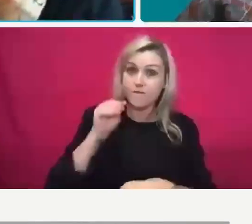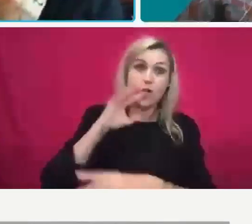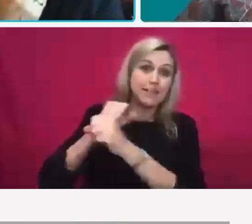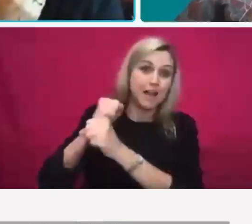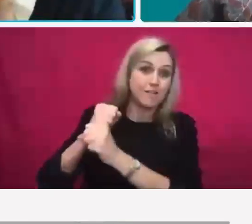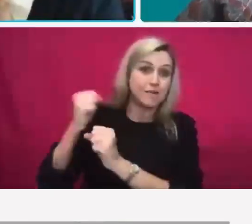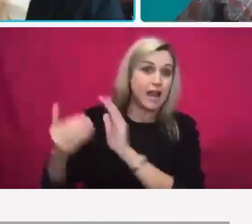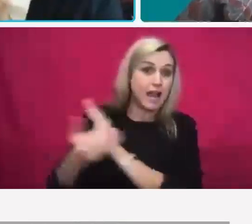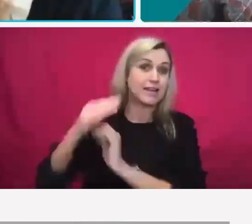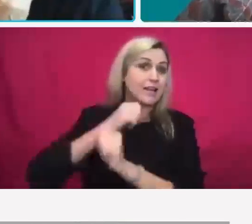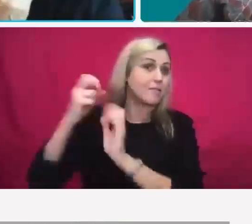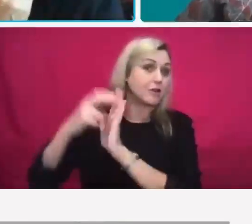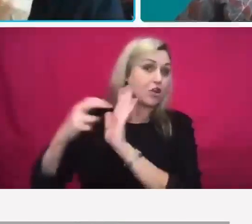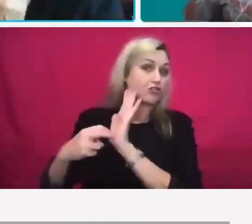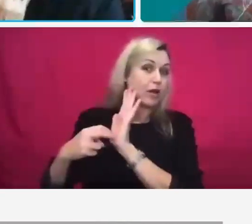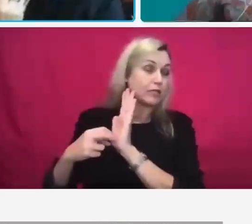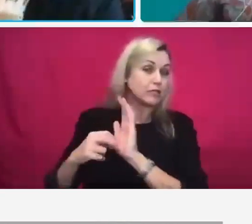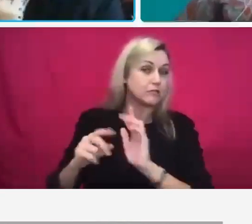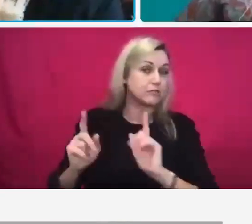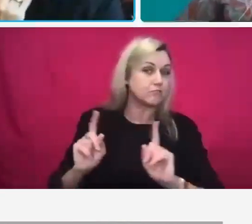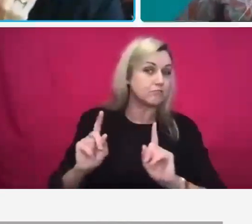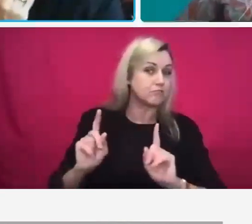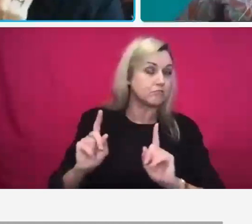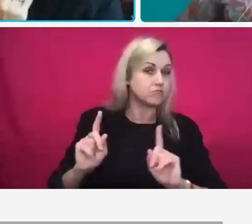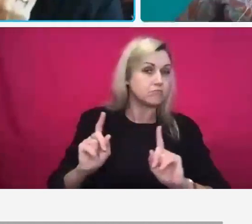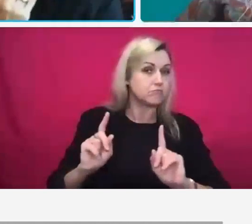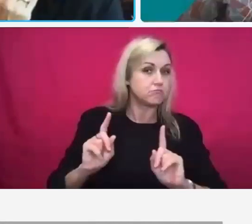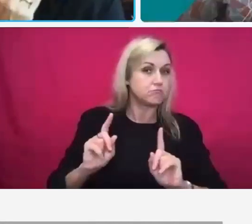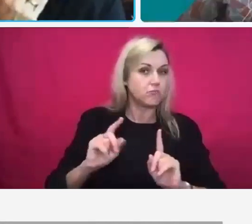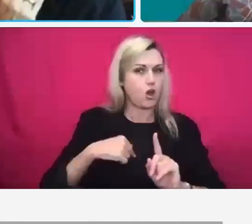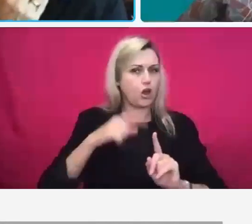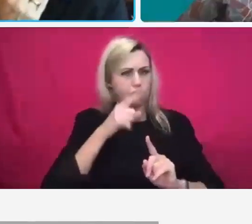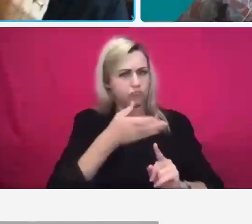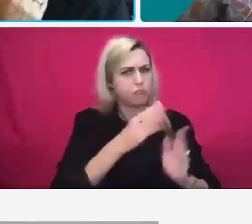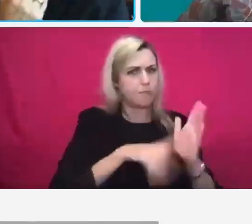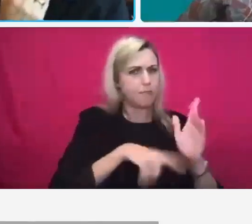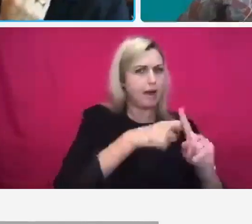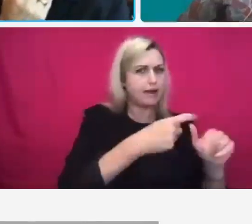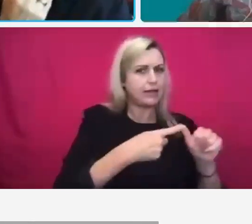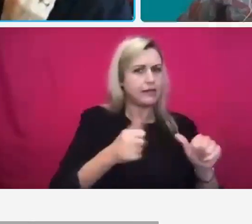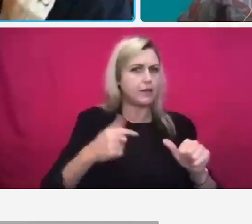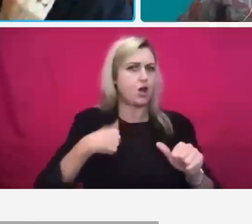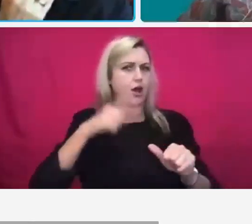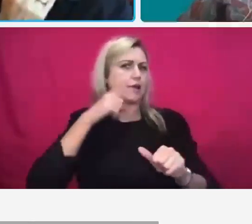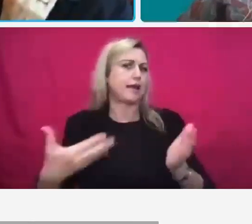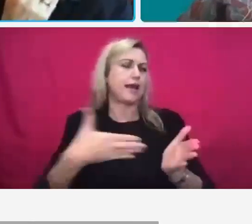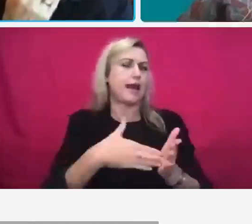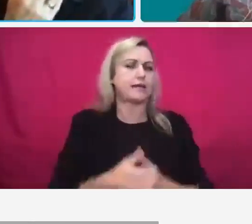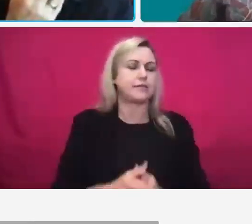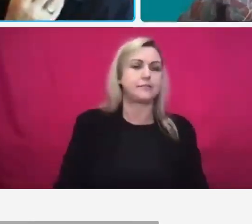Well, I think, well, I'll let Mark answer. I might have some things to add about that, because I think it's an important one for us to pause on.